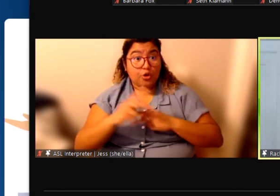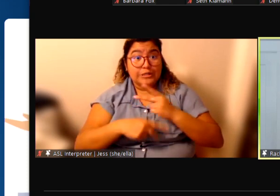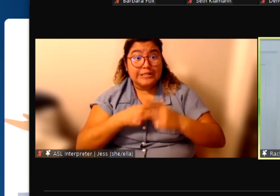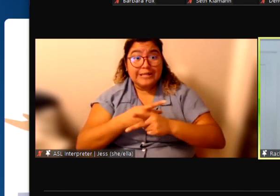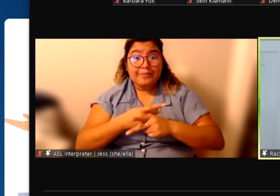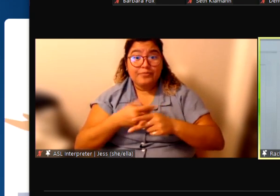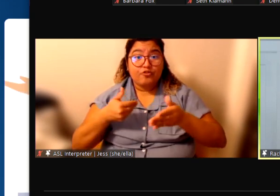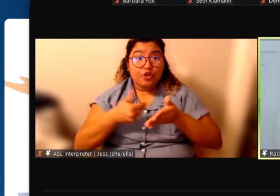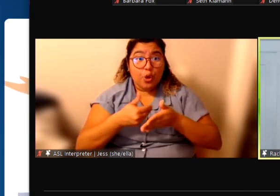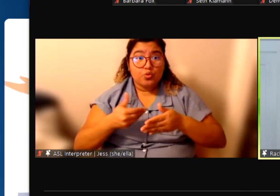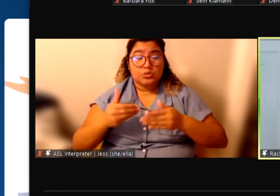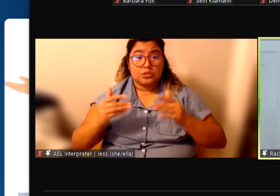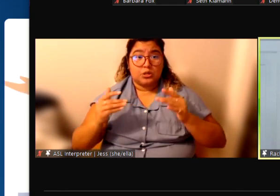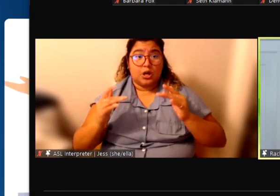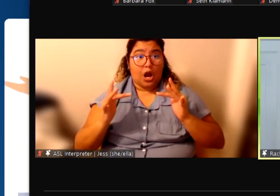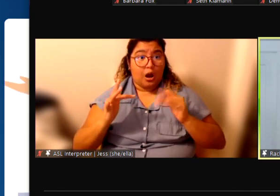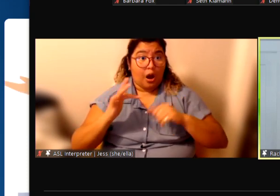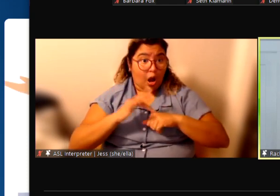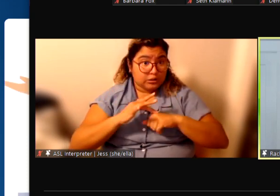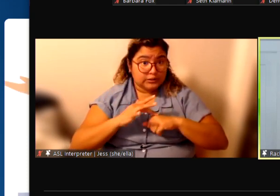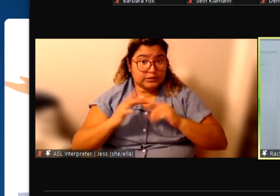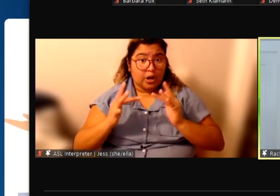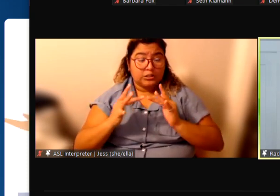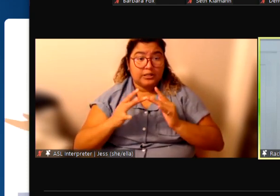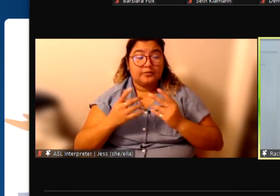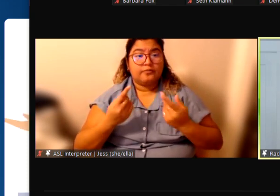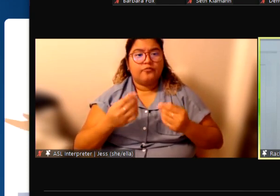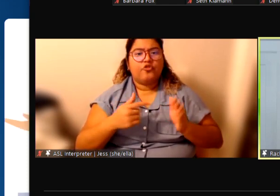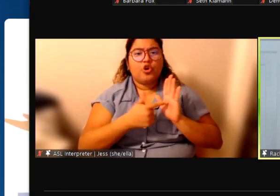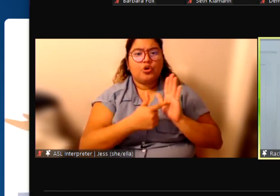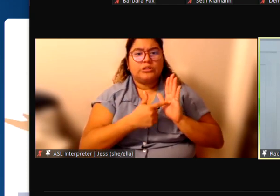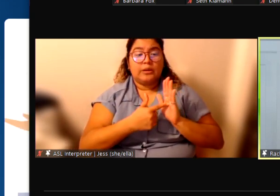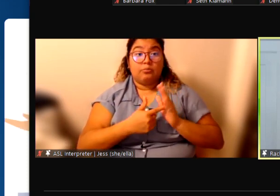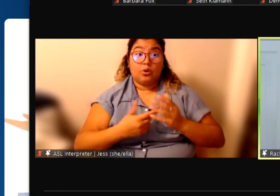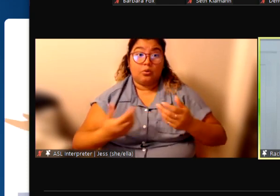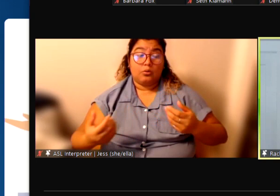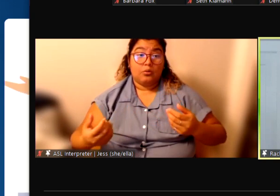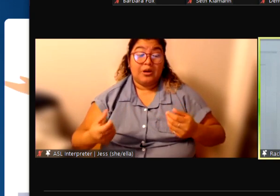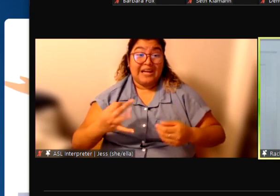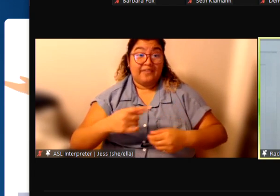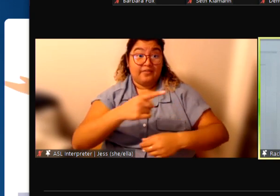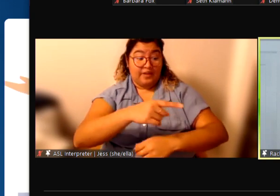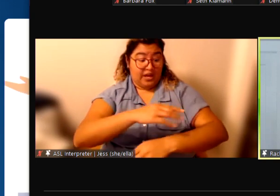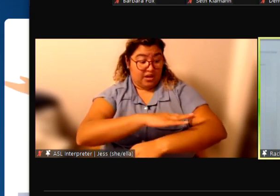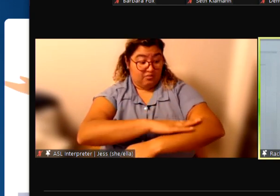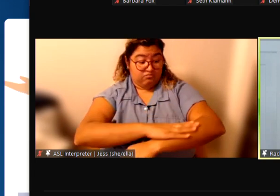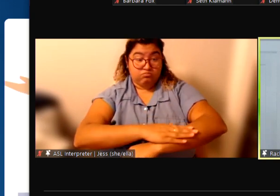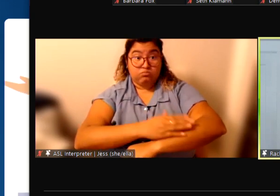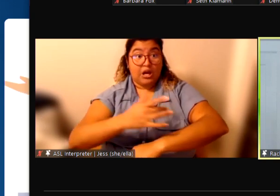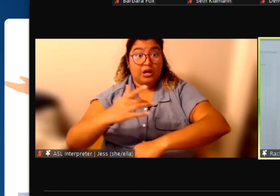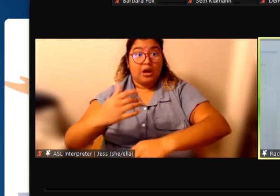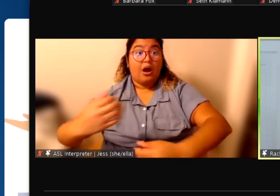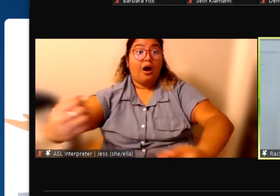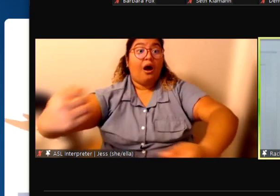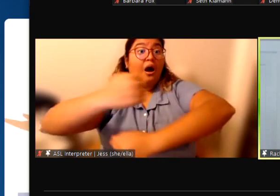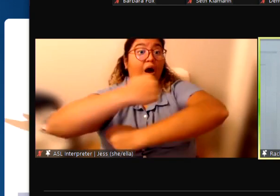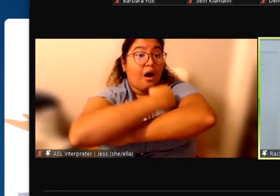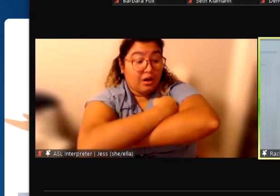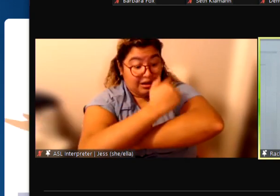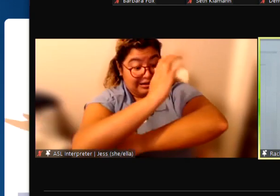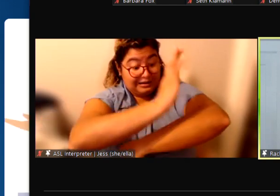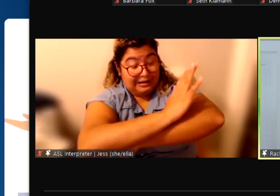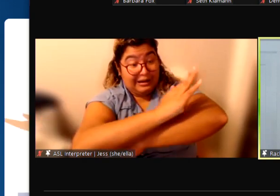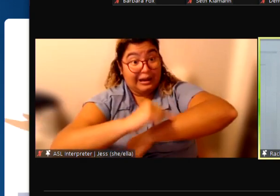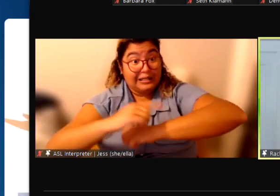And so, things like hugging individuals if there are wounds that are not covered and there's bare skin contact,